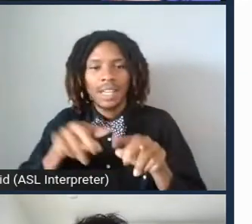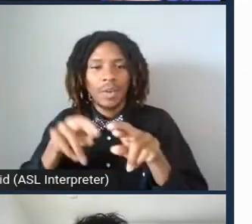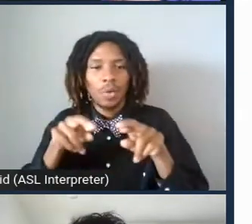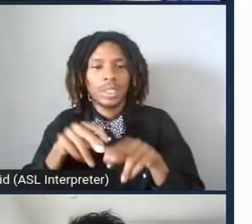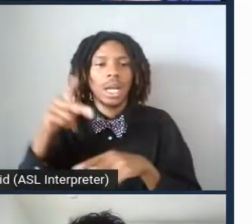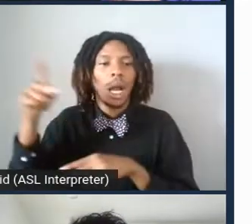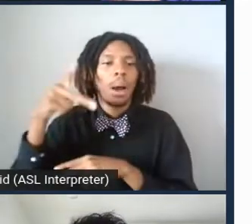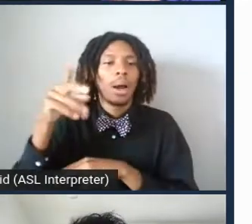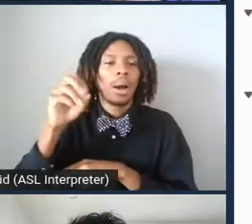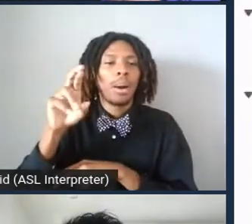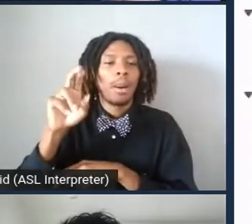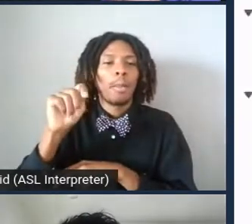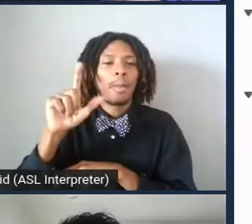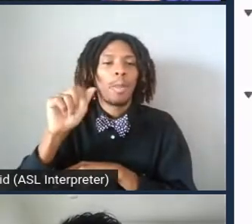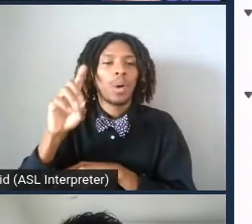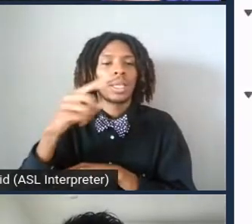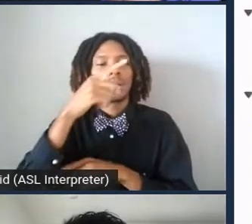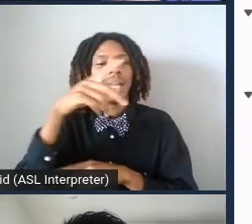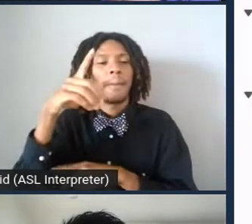in PDX.